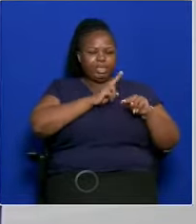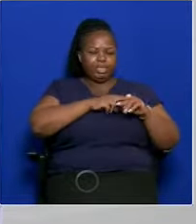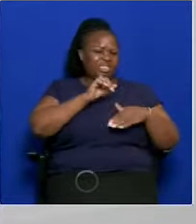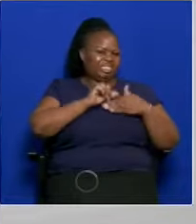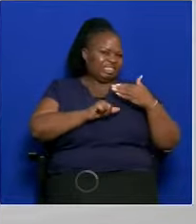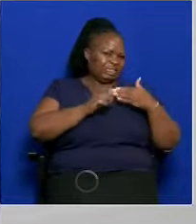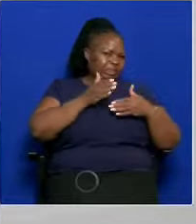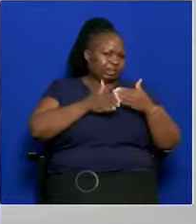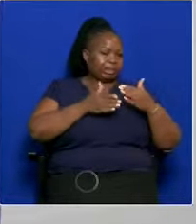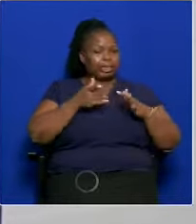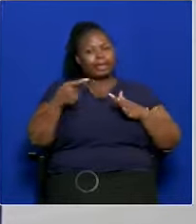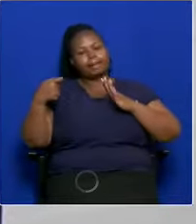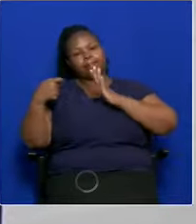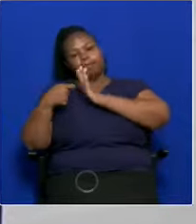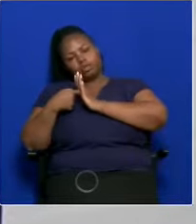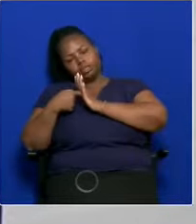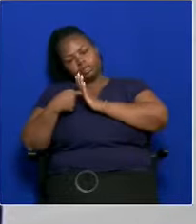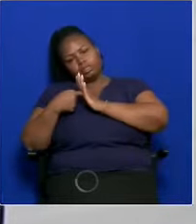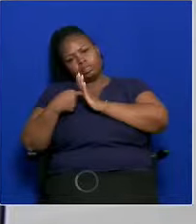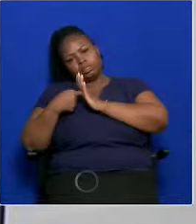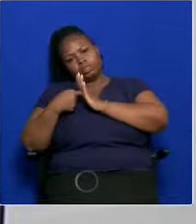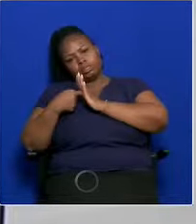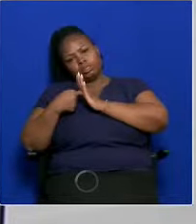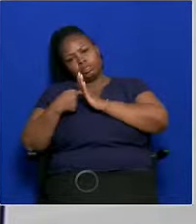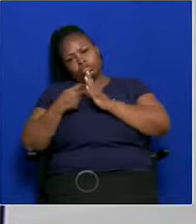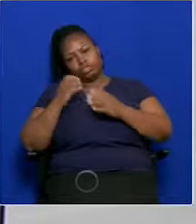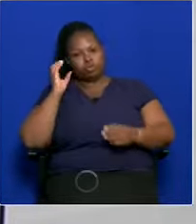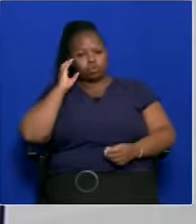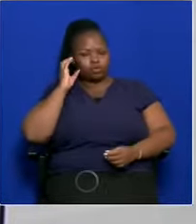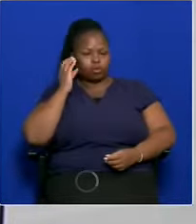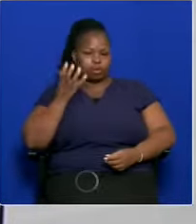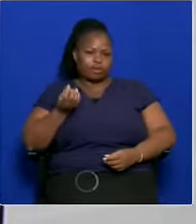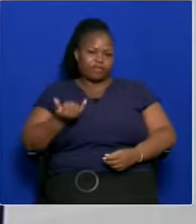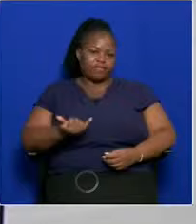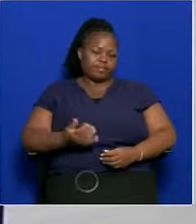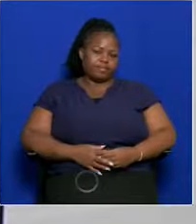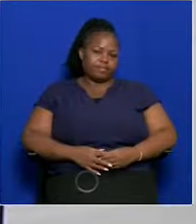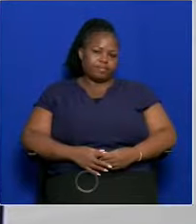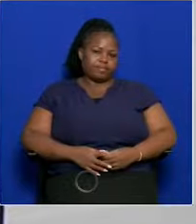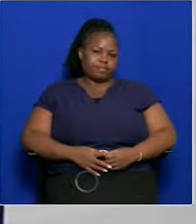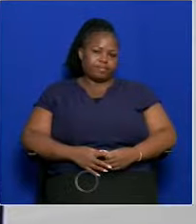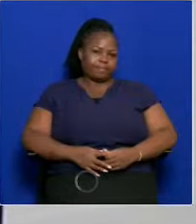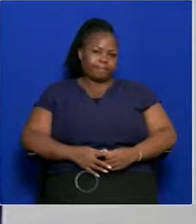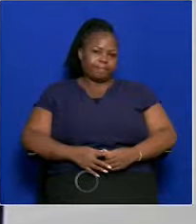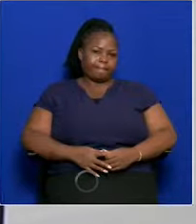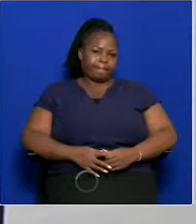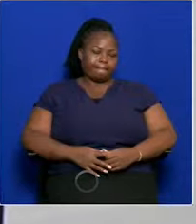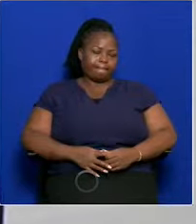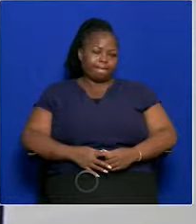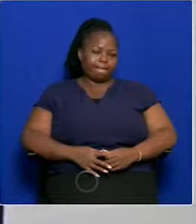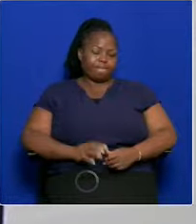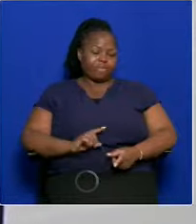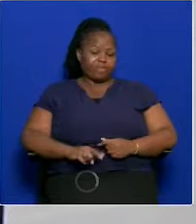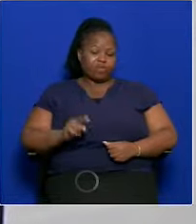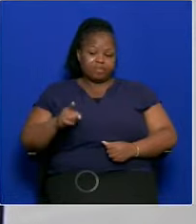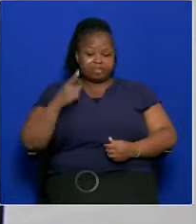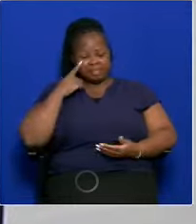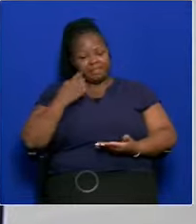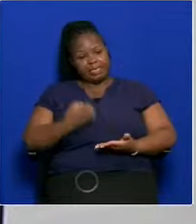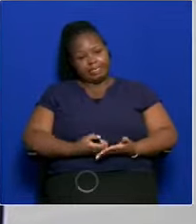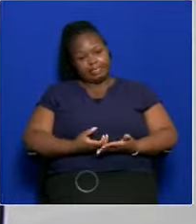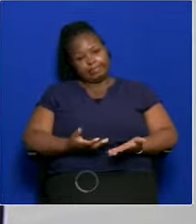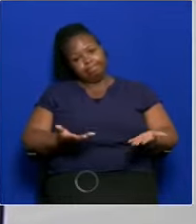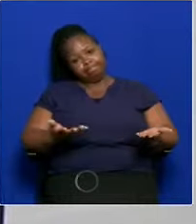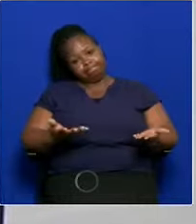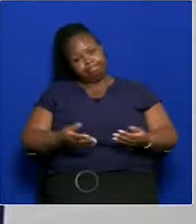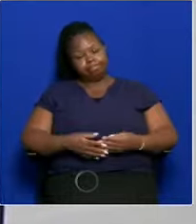the current instrument. So based on this evidence here, I can change